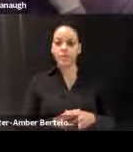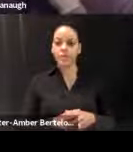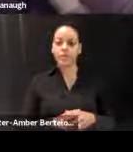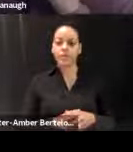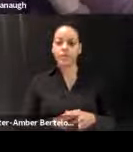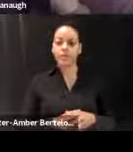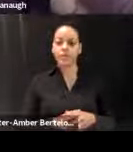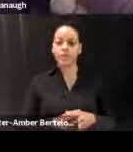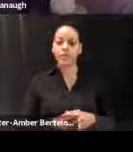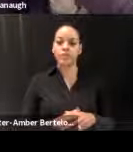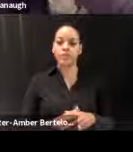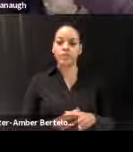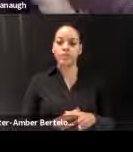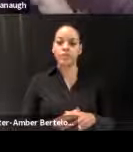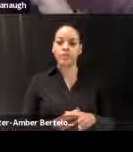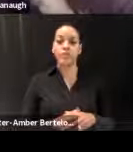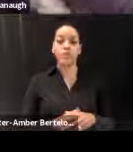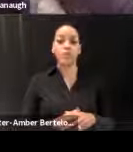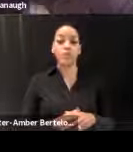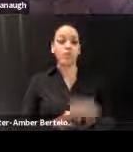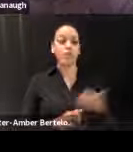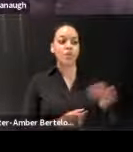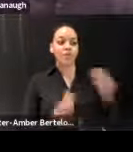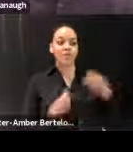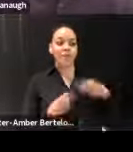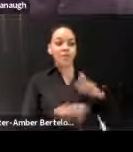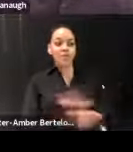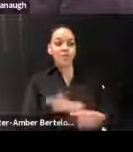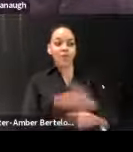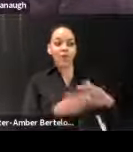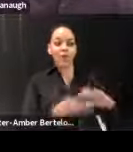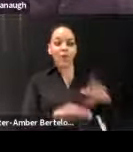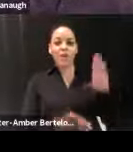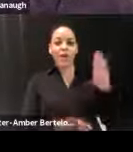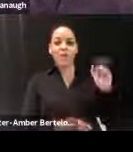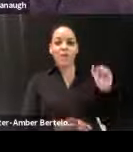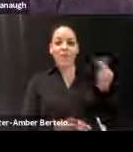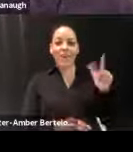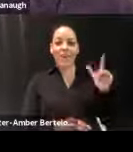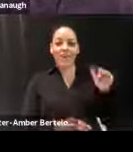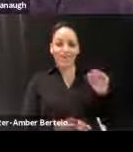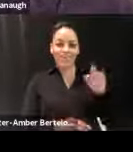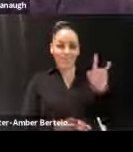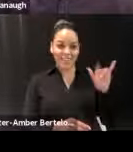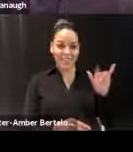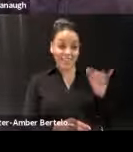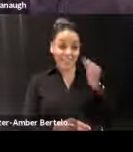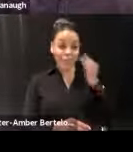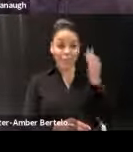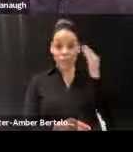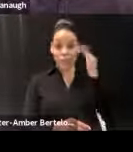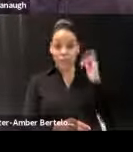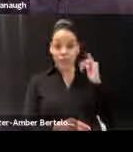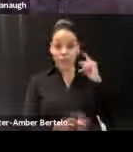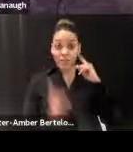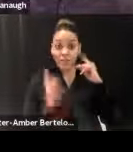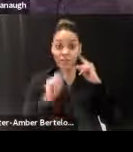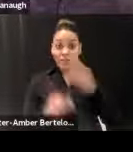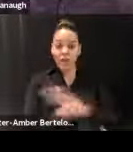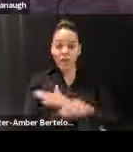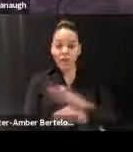I was assigned the song Bag Lady. And if anybody knows the song, the